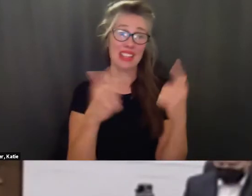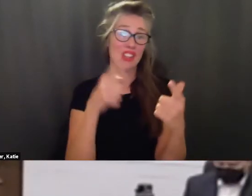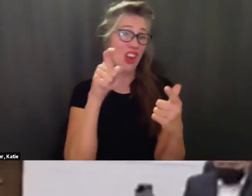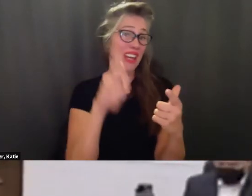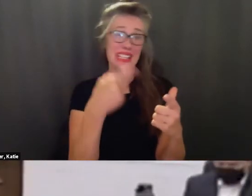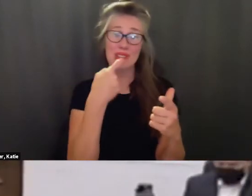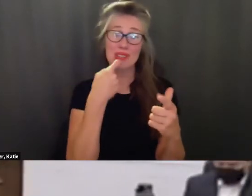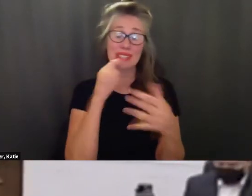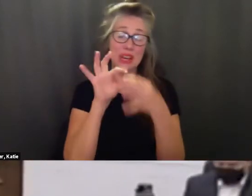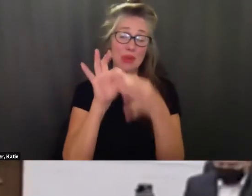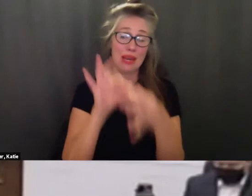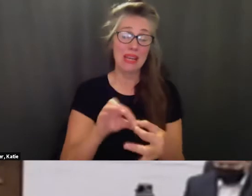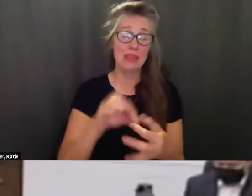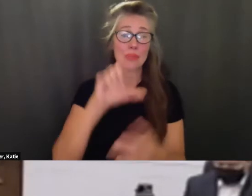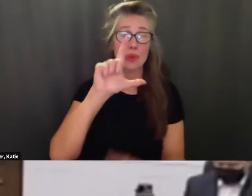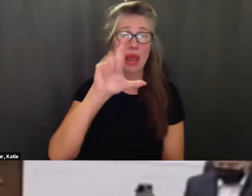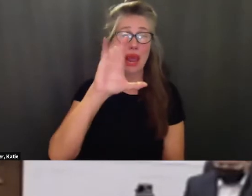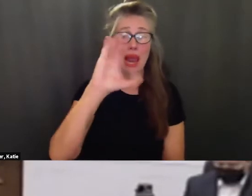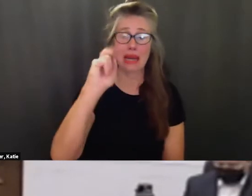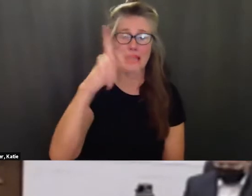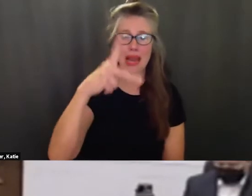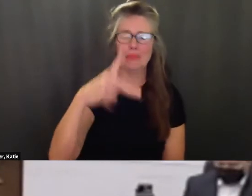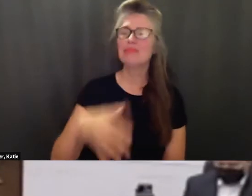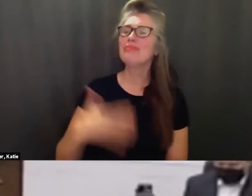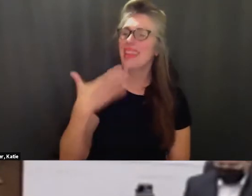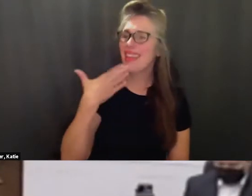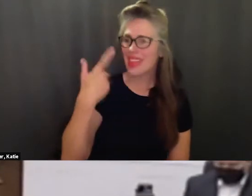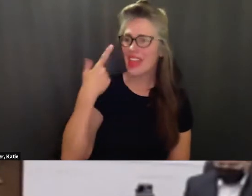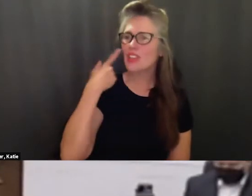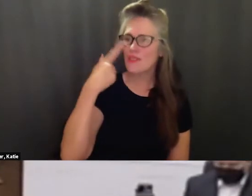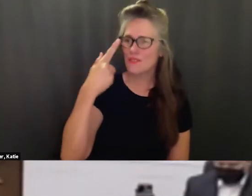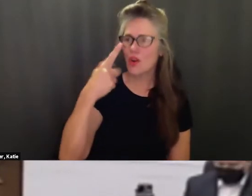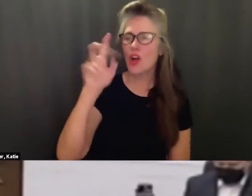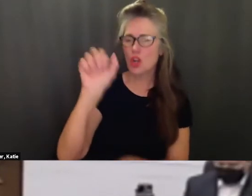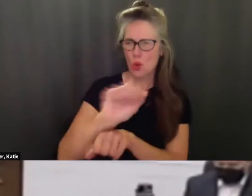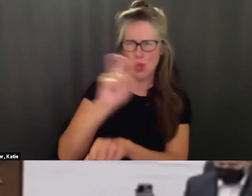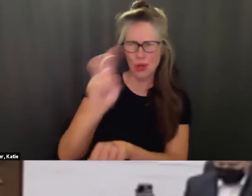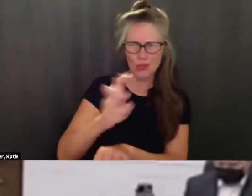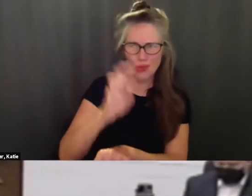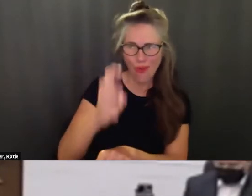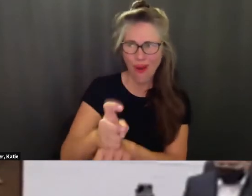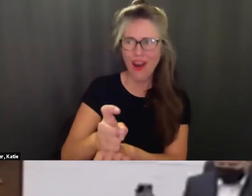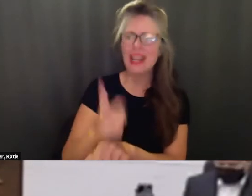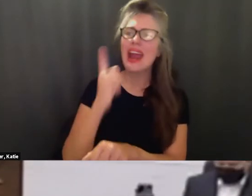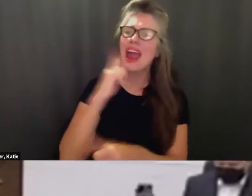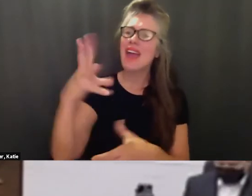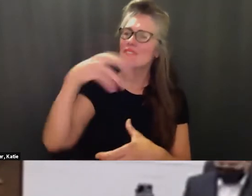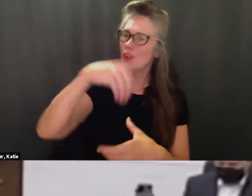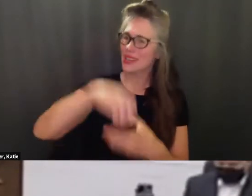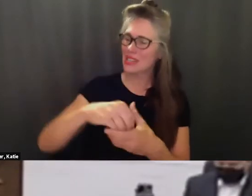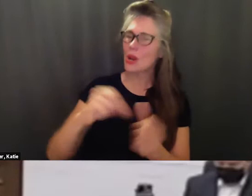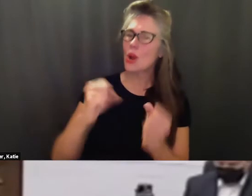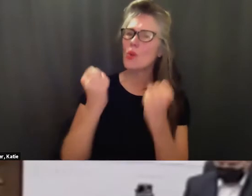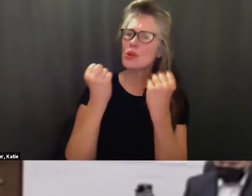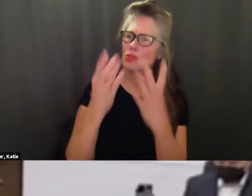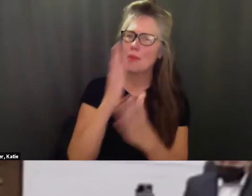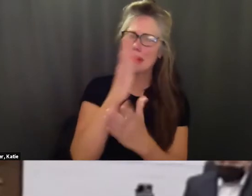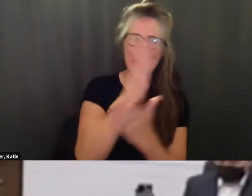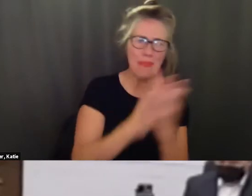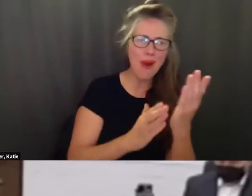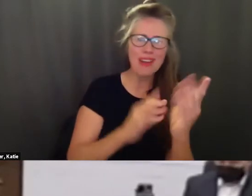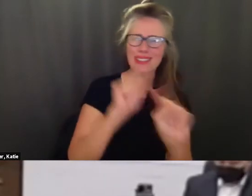you. Thank you very much for your hard work on this, and also for the engagement that you have with so many aspects of